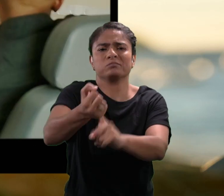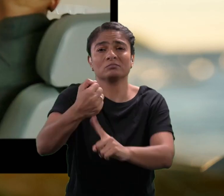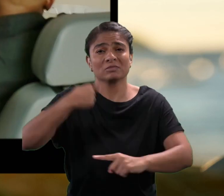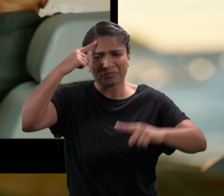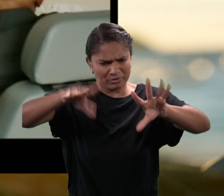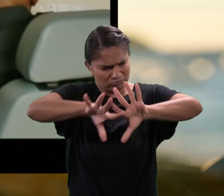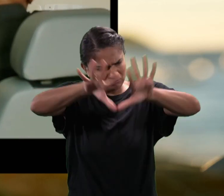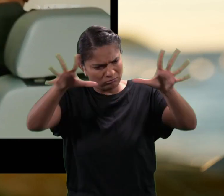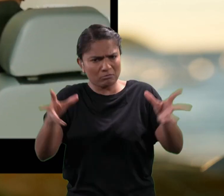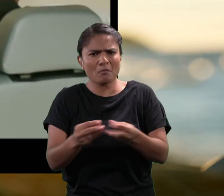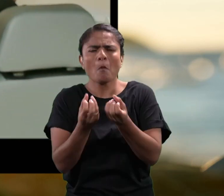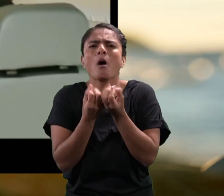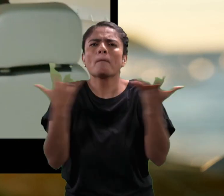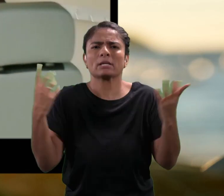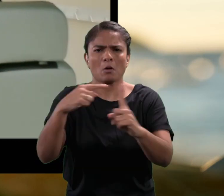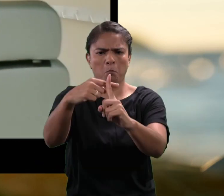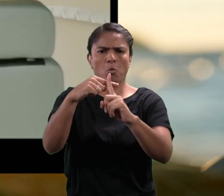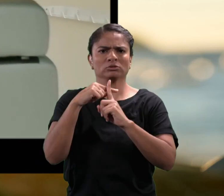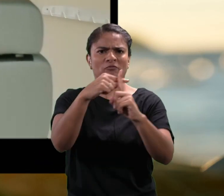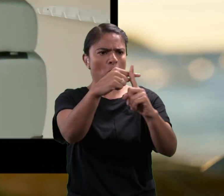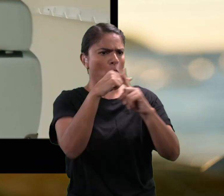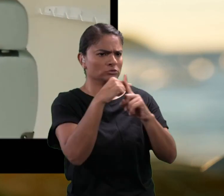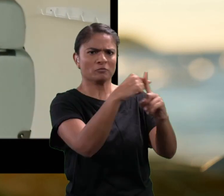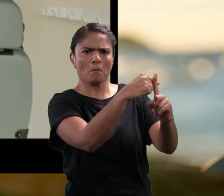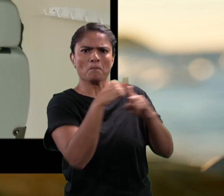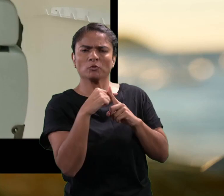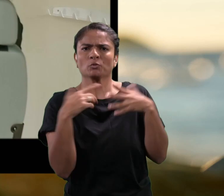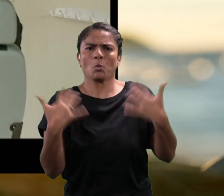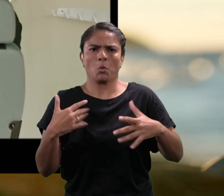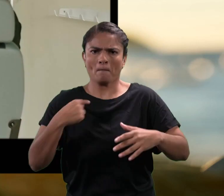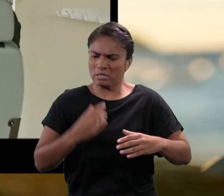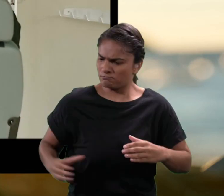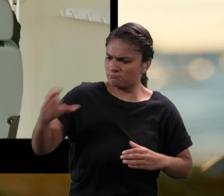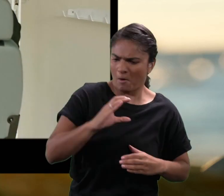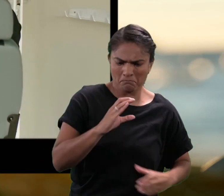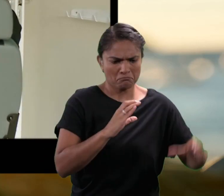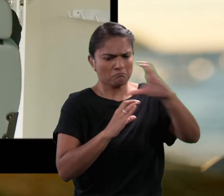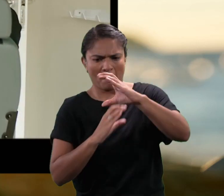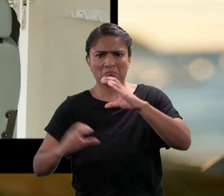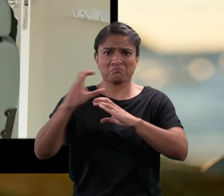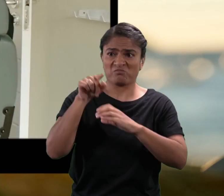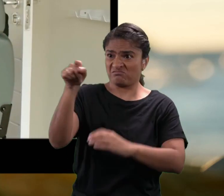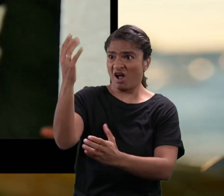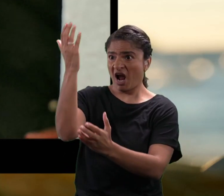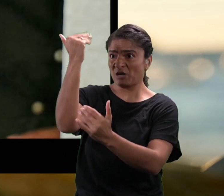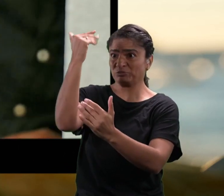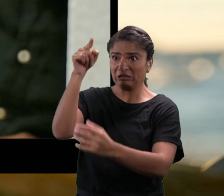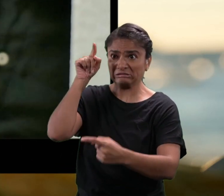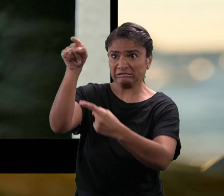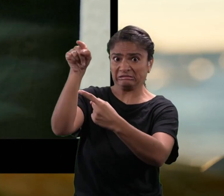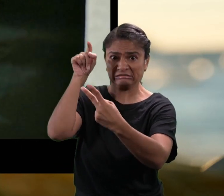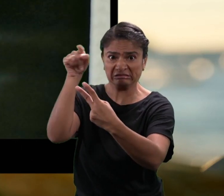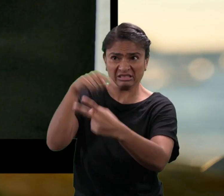and to think how many of those positives can I actually build on, and not